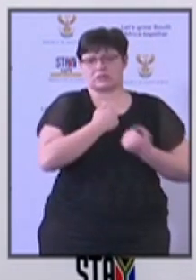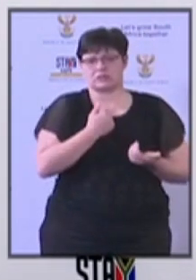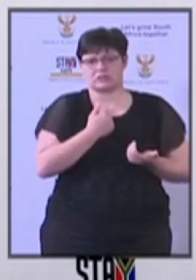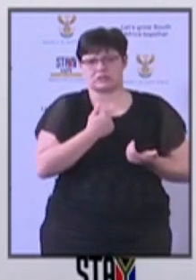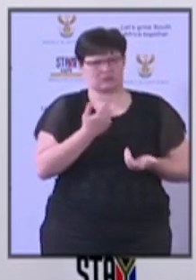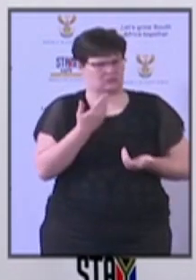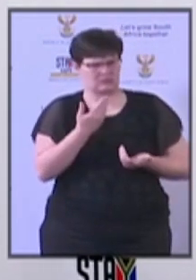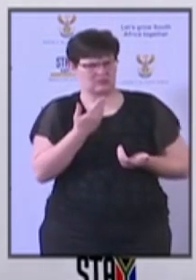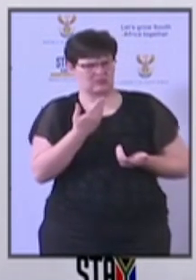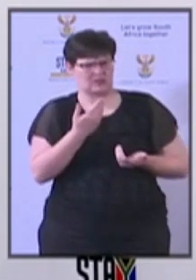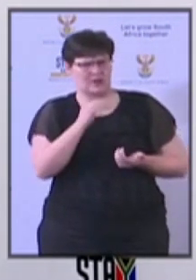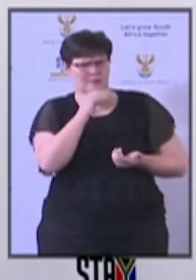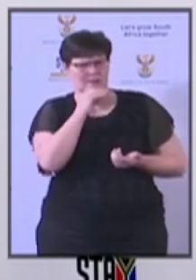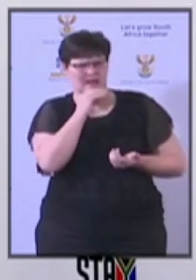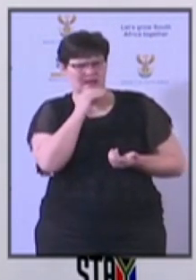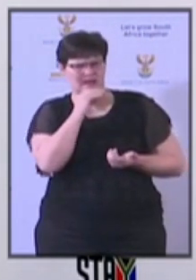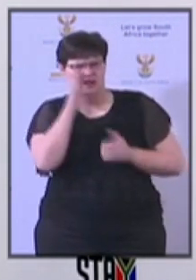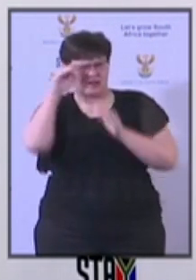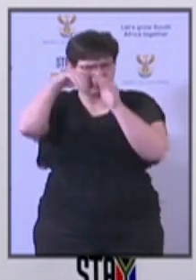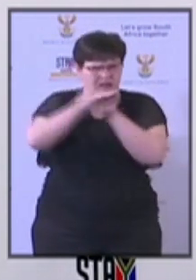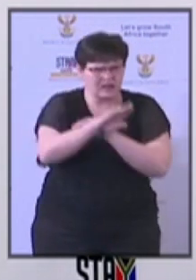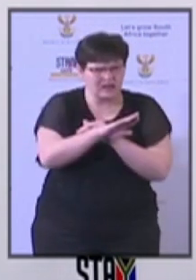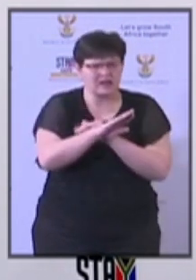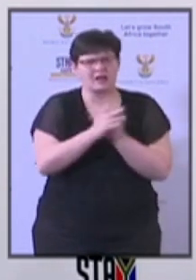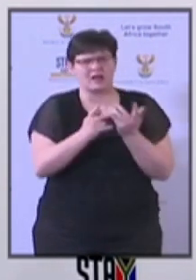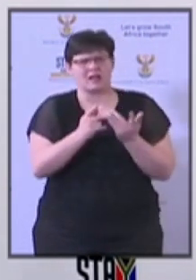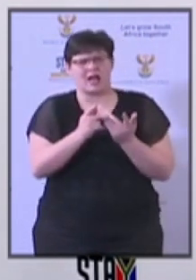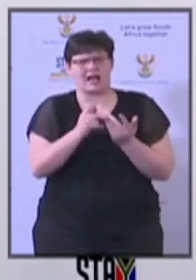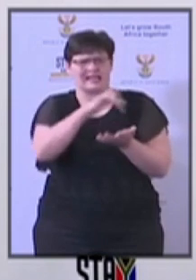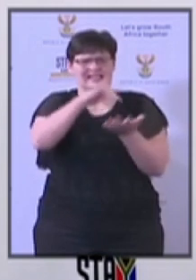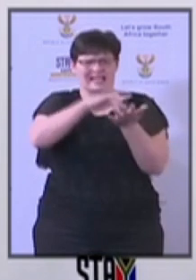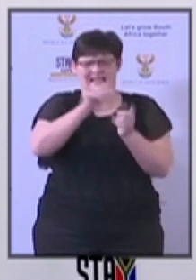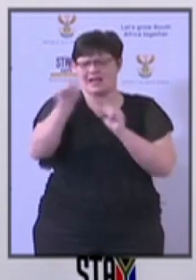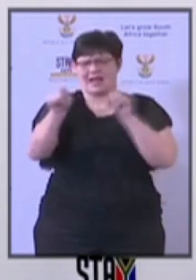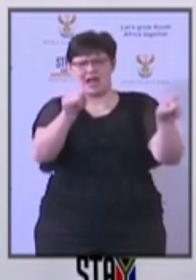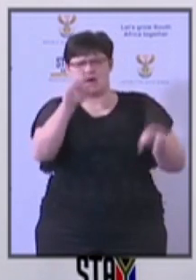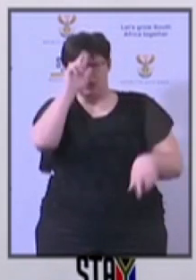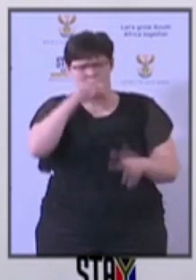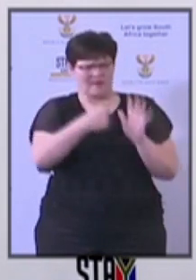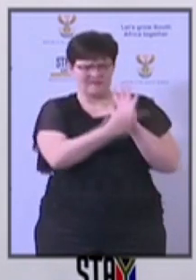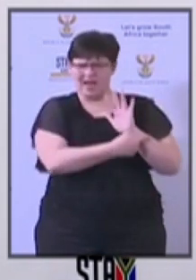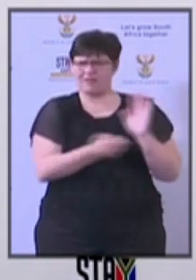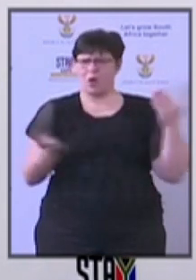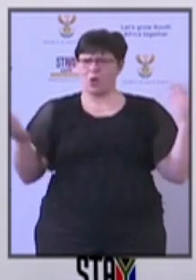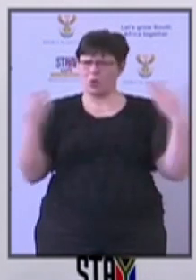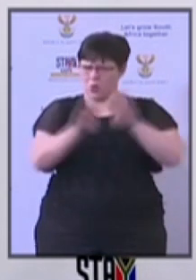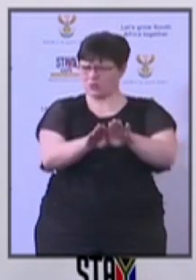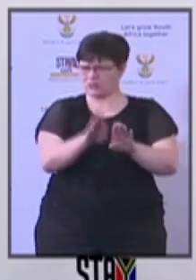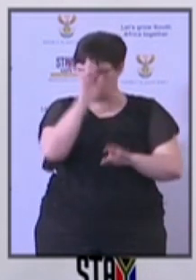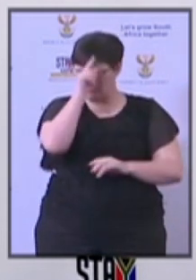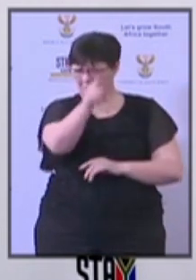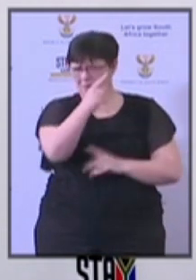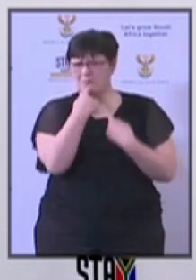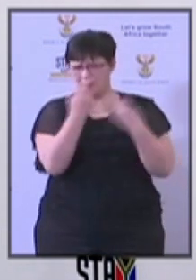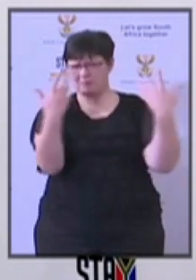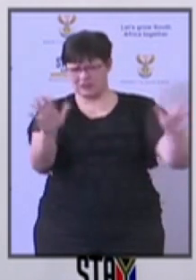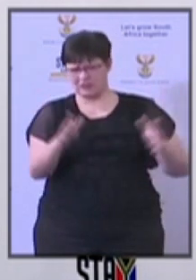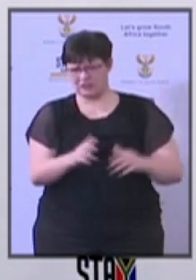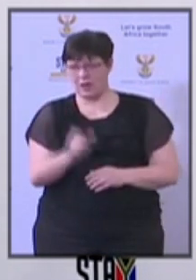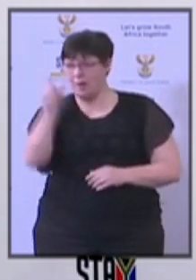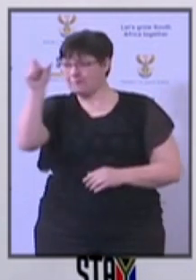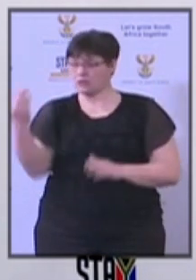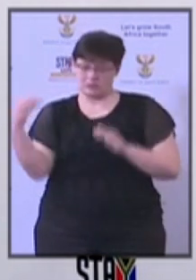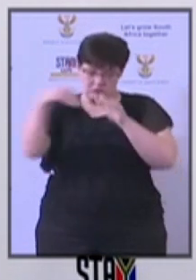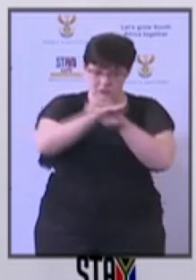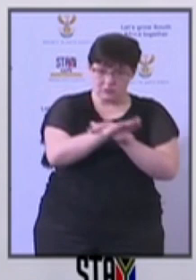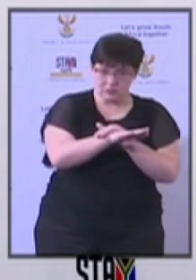you are talking about our immigration offices, the refugee reception centers. Remember, those ones are closed altogether, so nobody can go